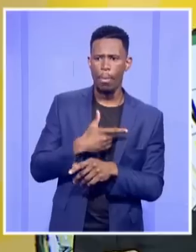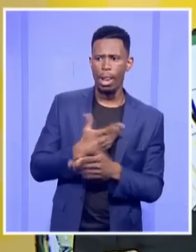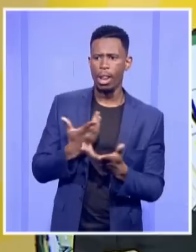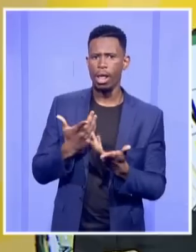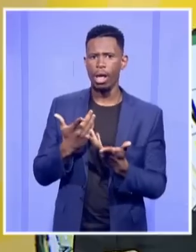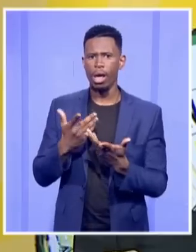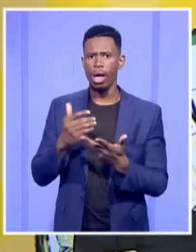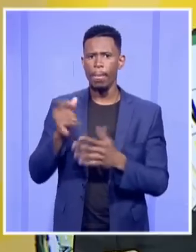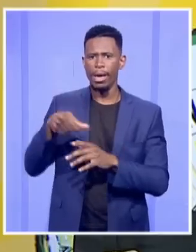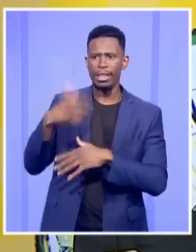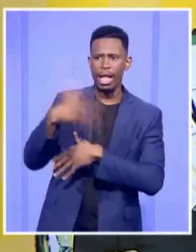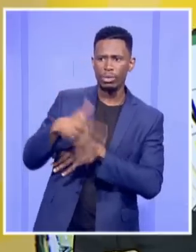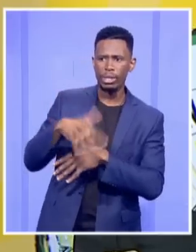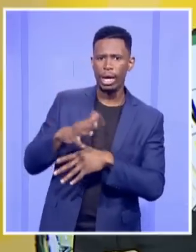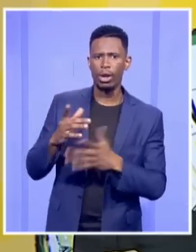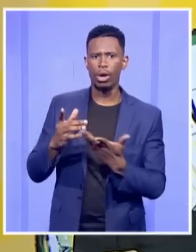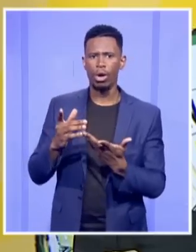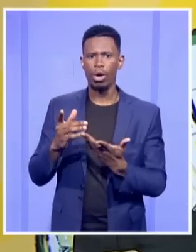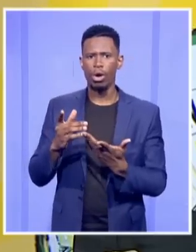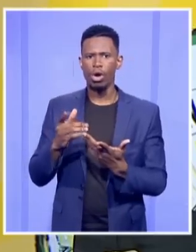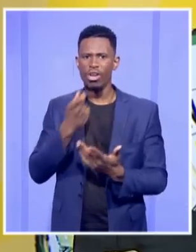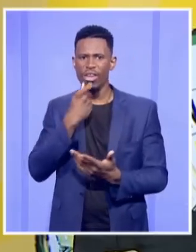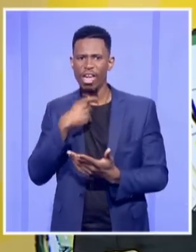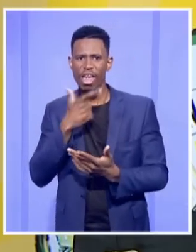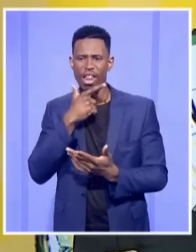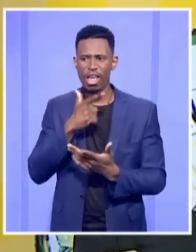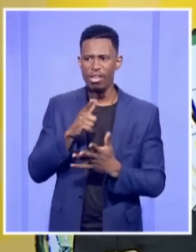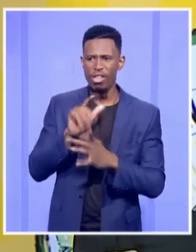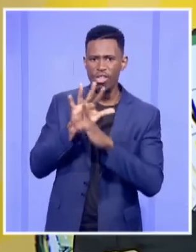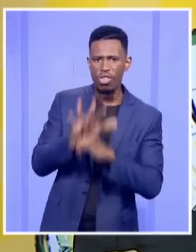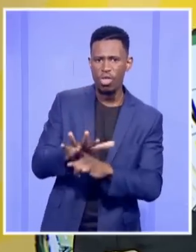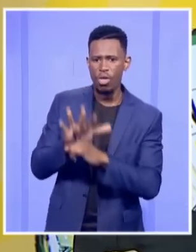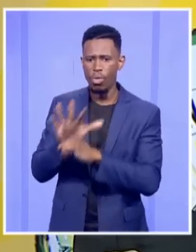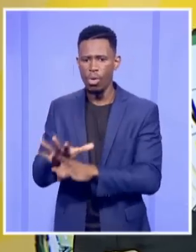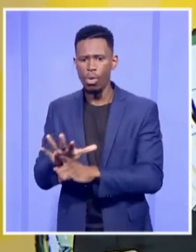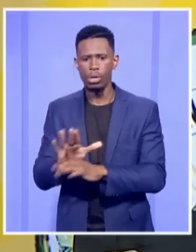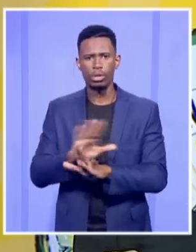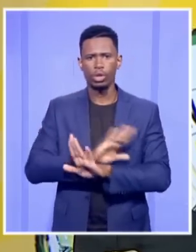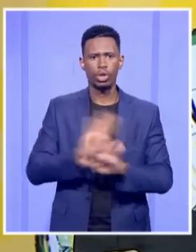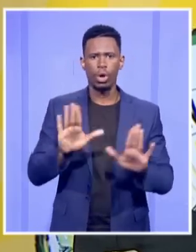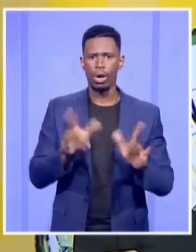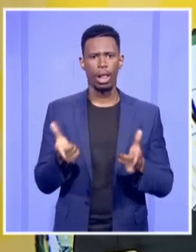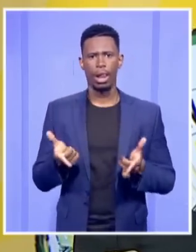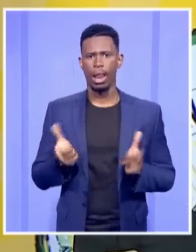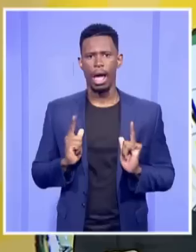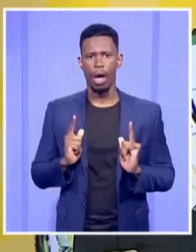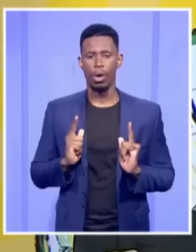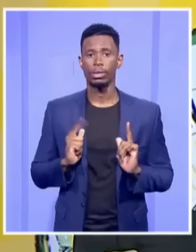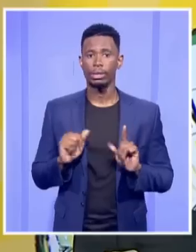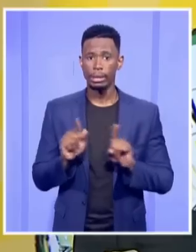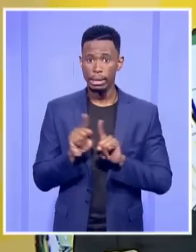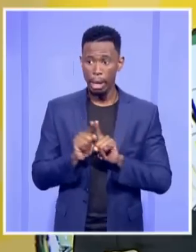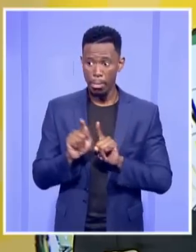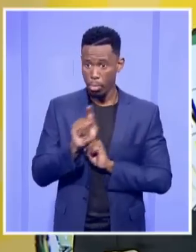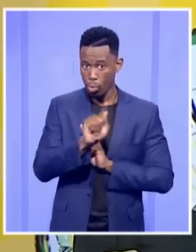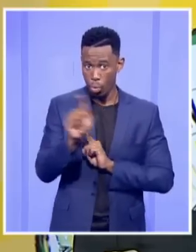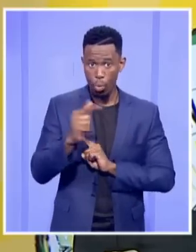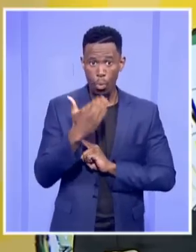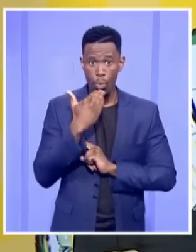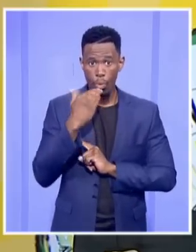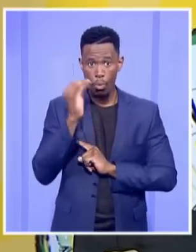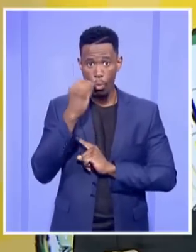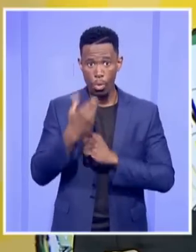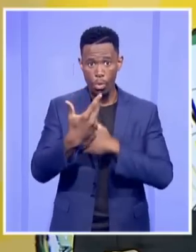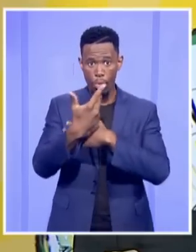and etc. The possession of waypoints by and delegate at conference, including the media.